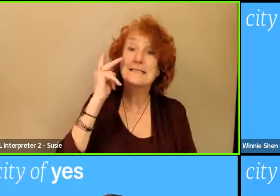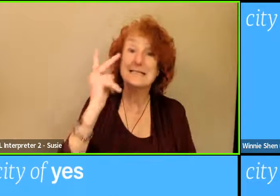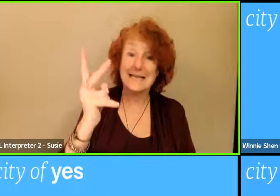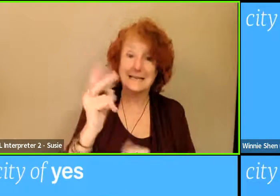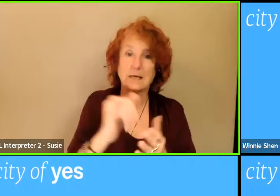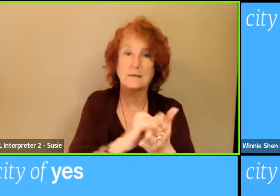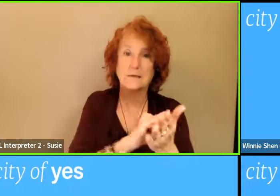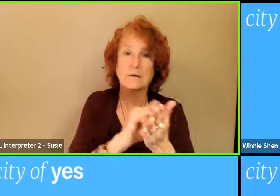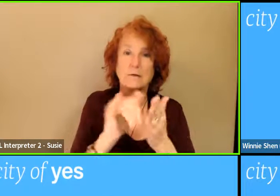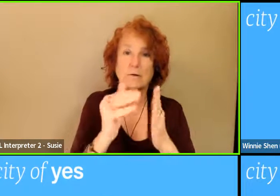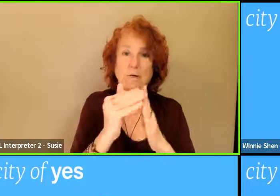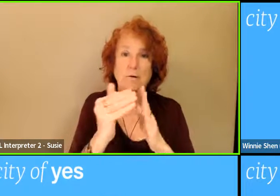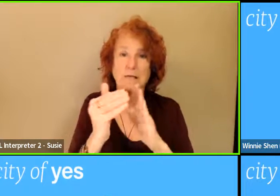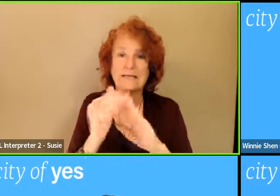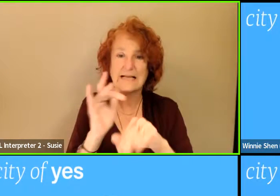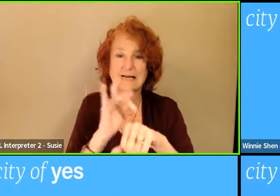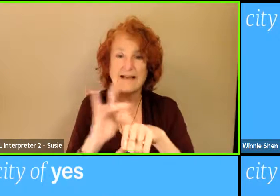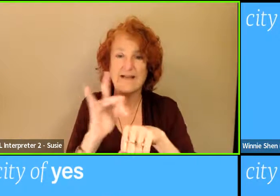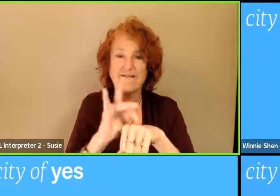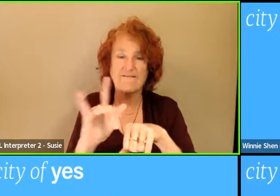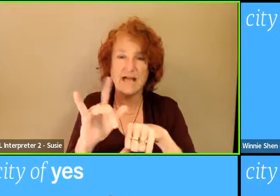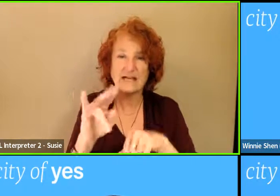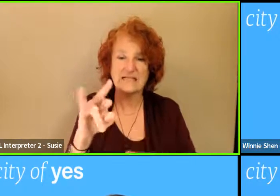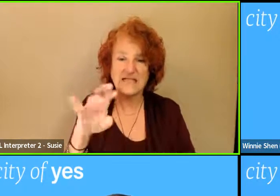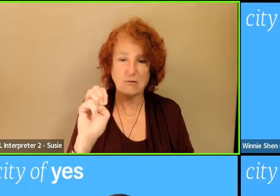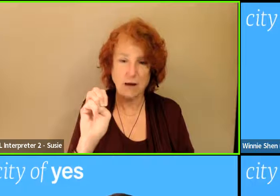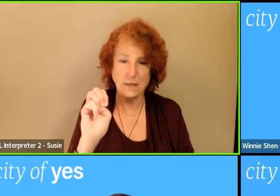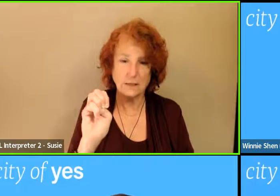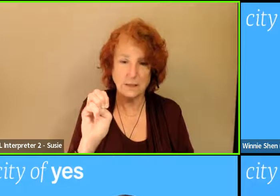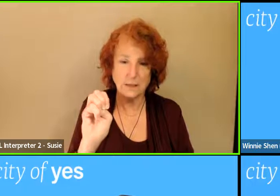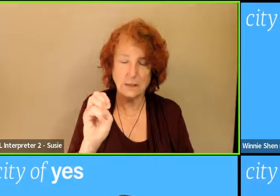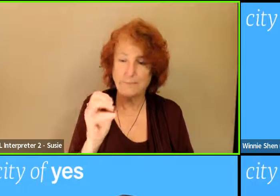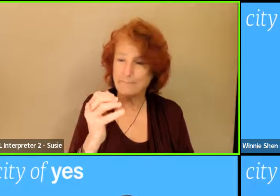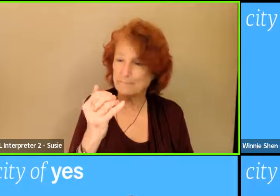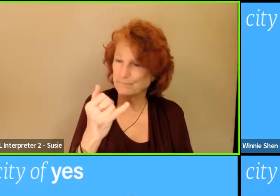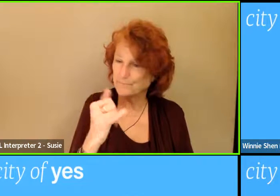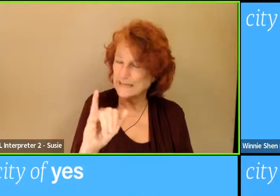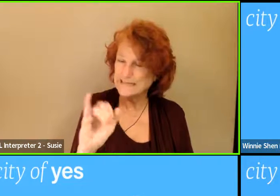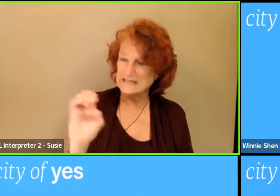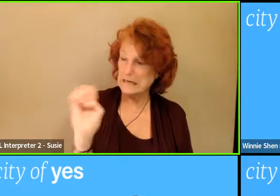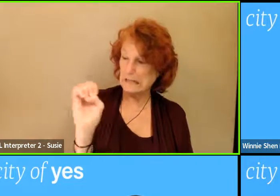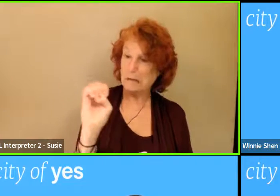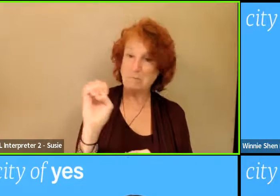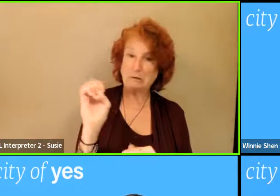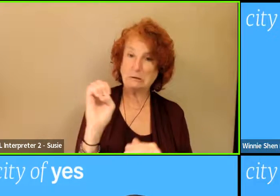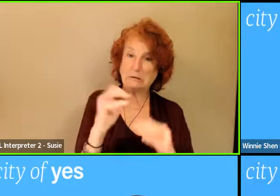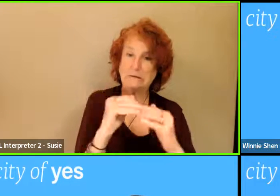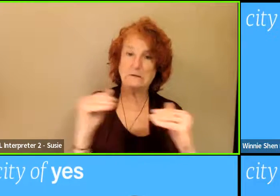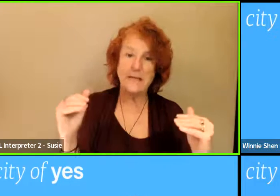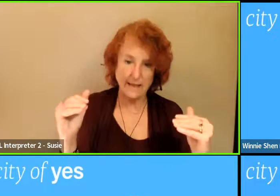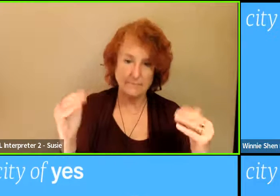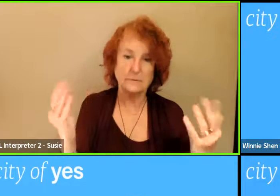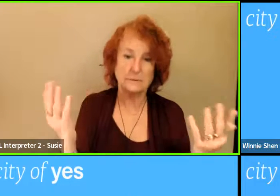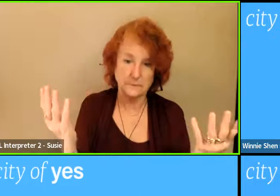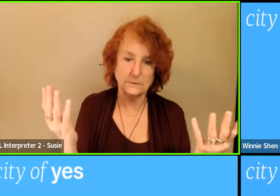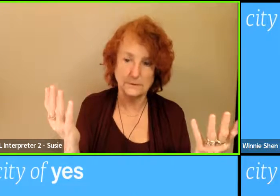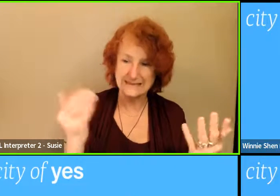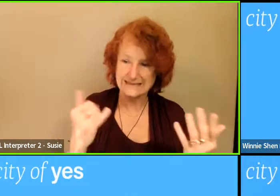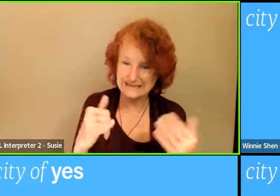City's vacancy rate, for instance. It's still, at emergency levels under state law. It's still like